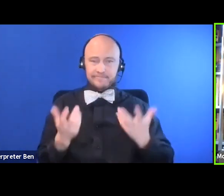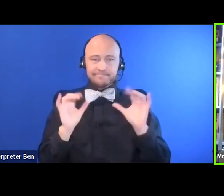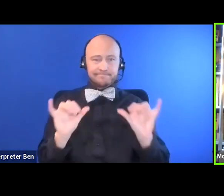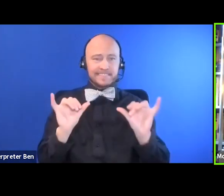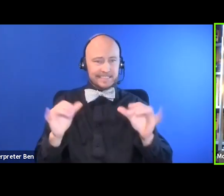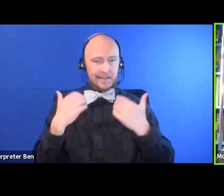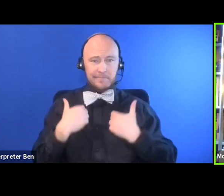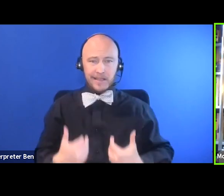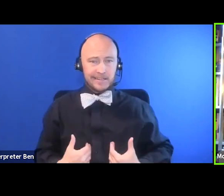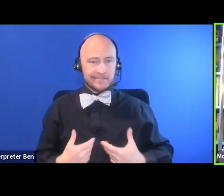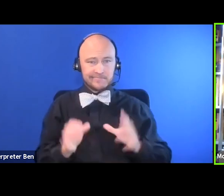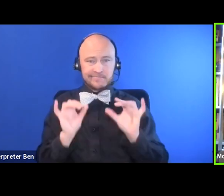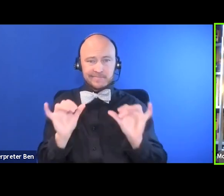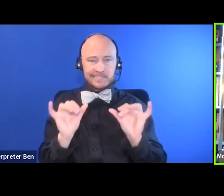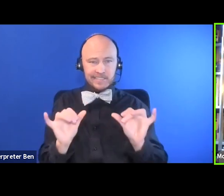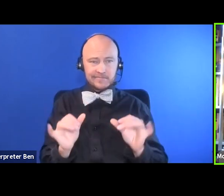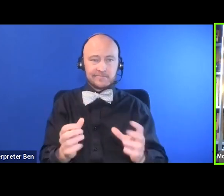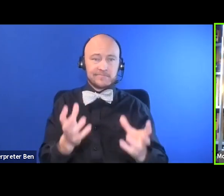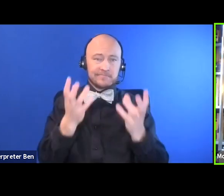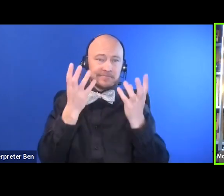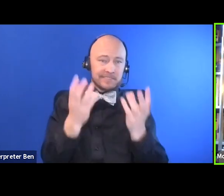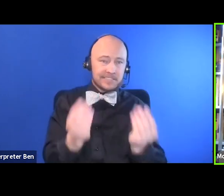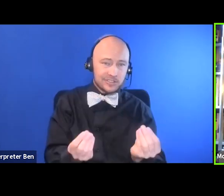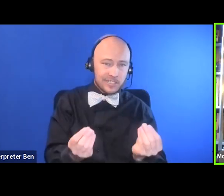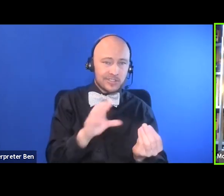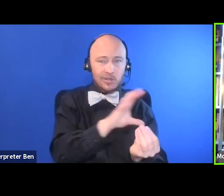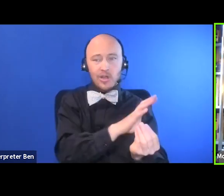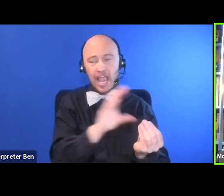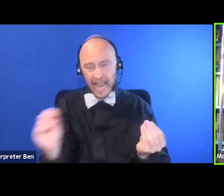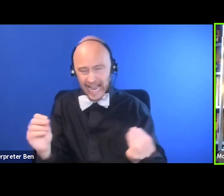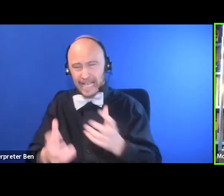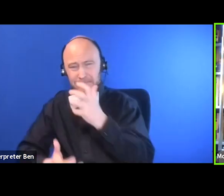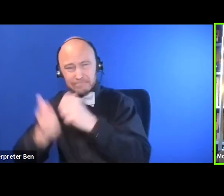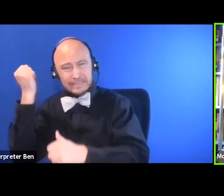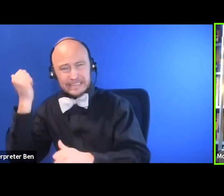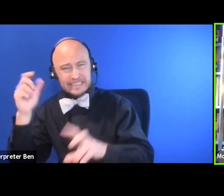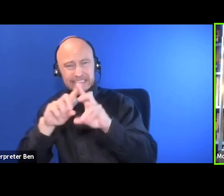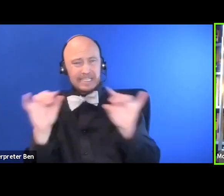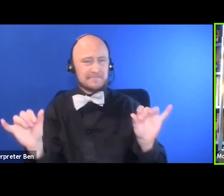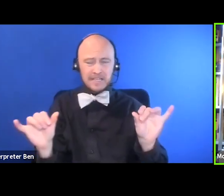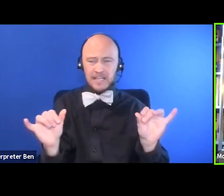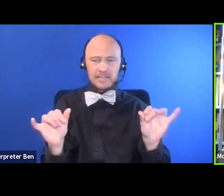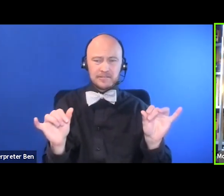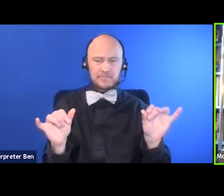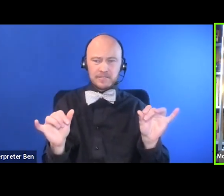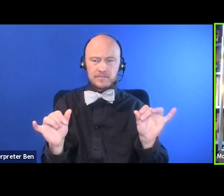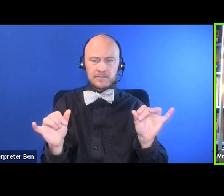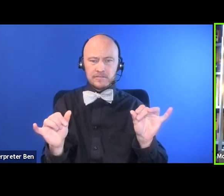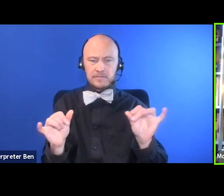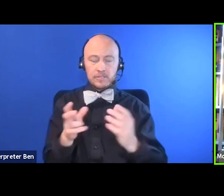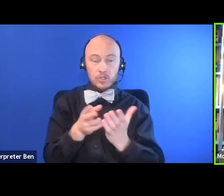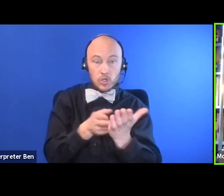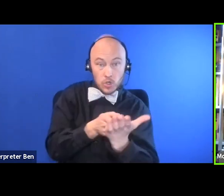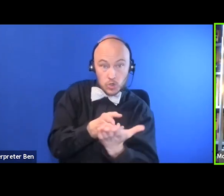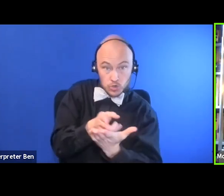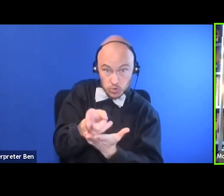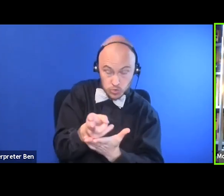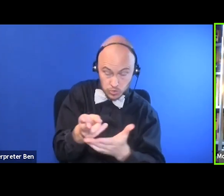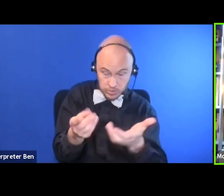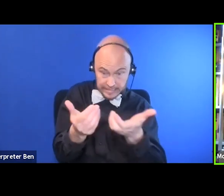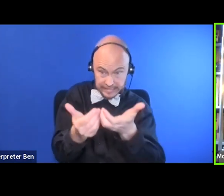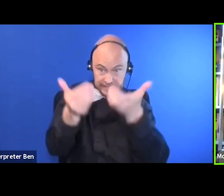Yakumo, gentle and brutal. Nothing in truth